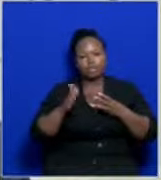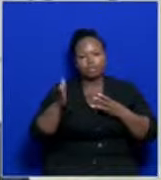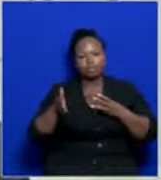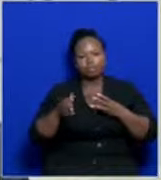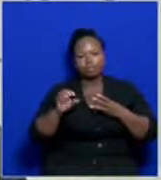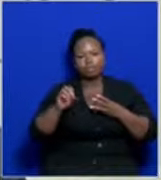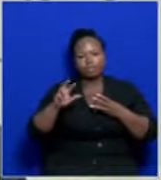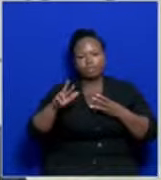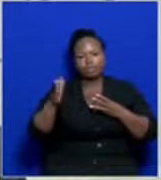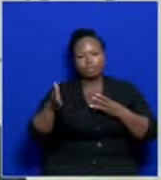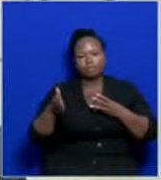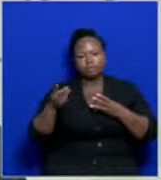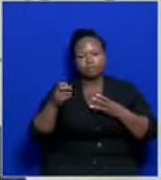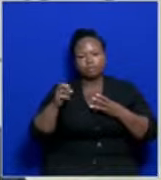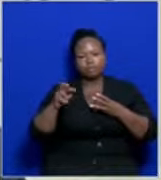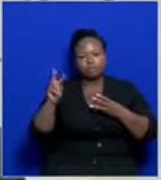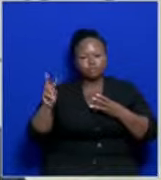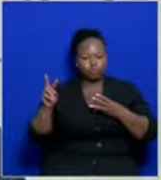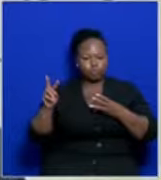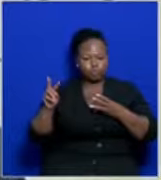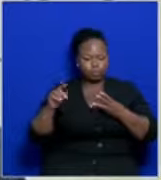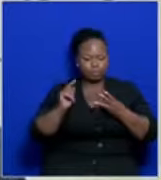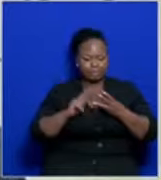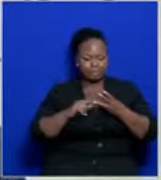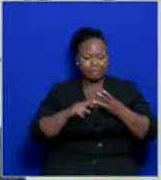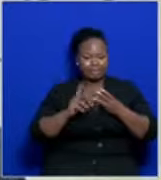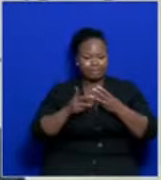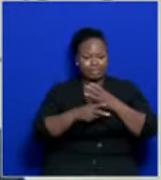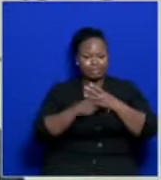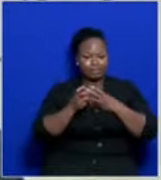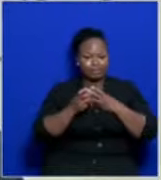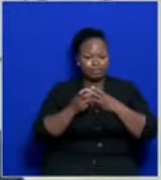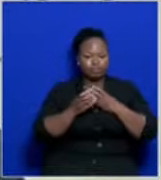129/08/2022. It's theft general, and